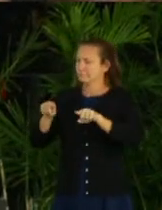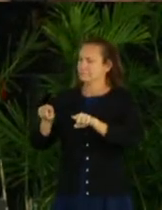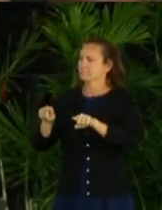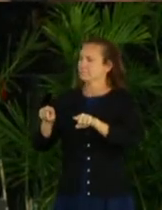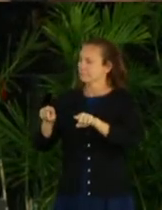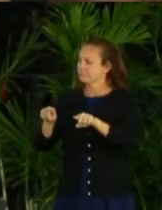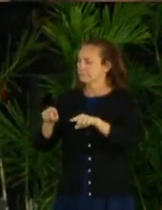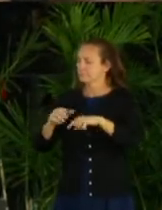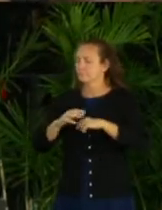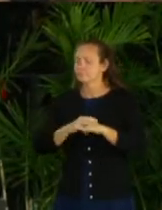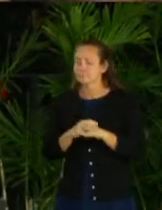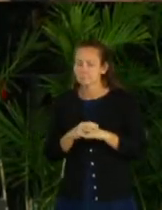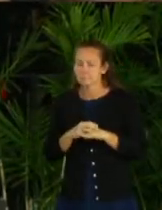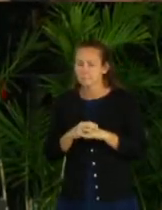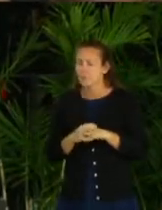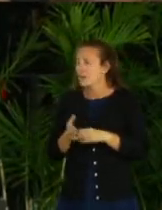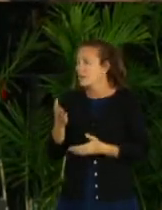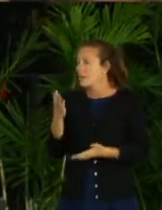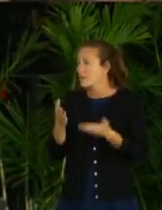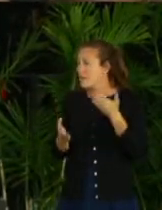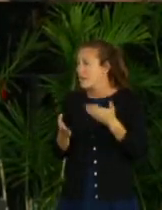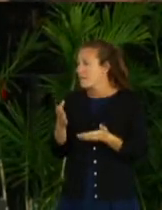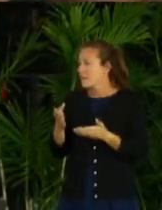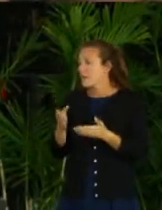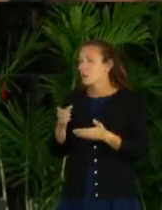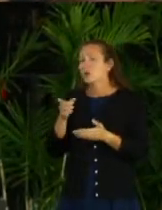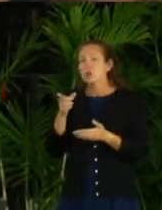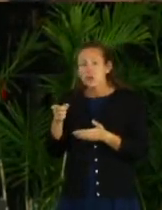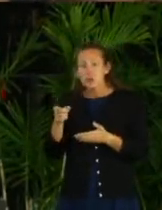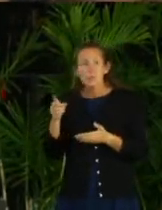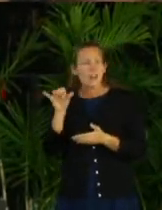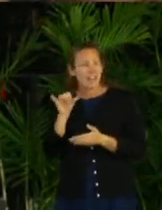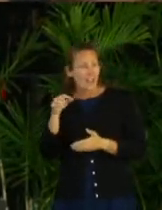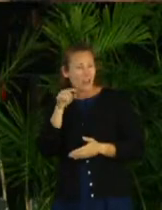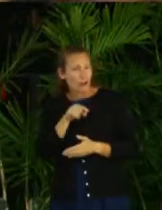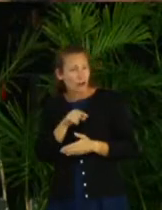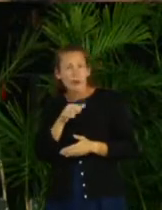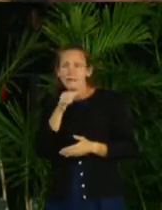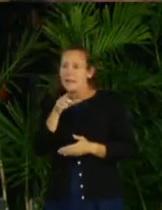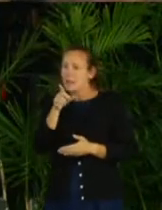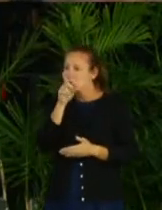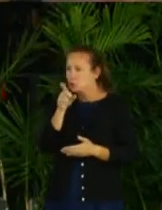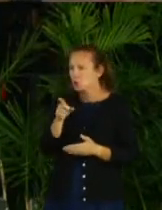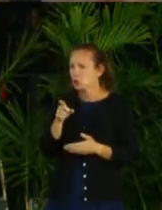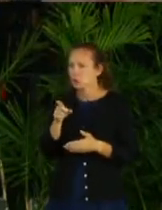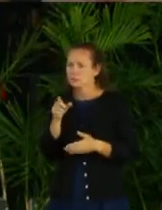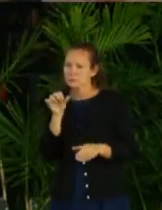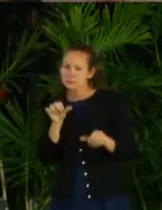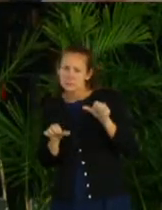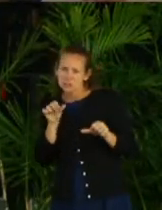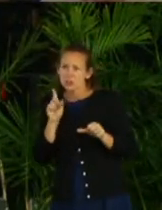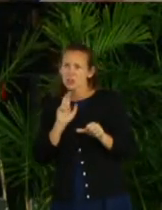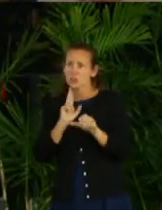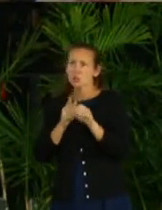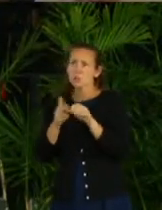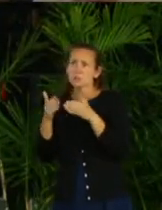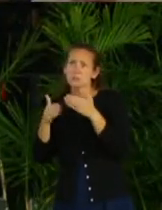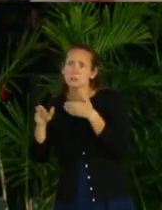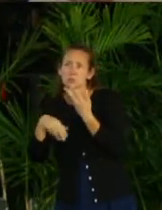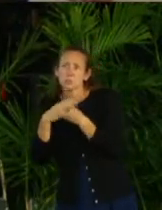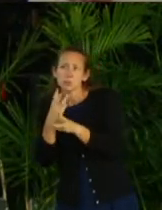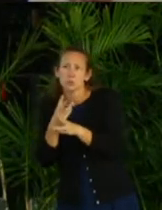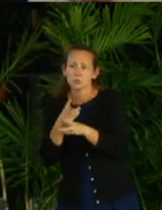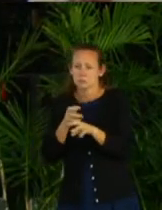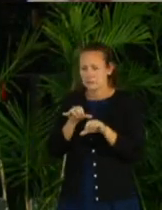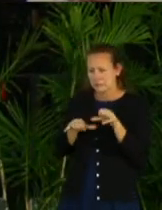greater." Perhaps you, like Merry, are unsure whether you have the heart to go out into the world. After all, like